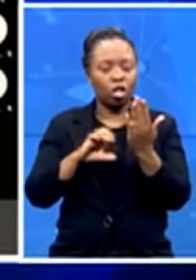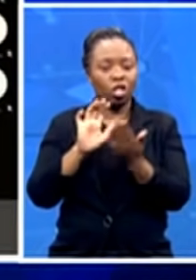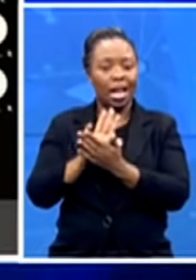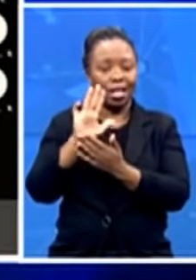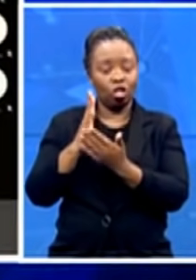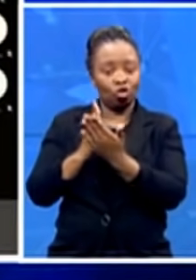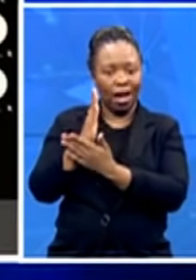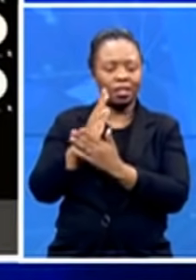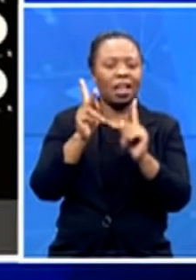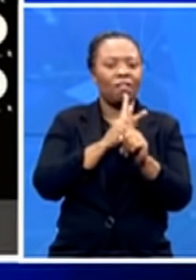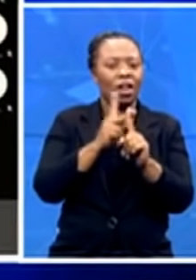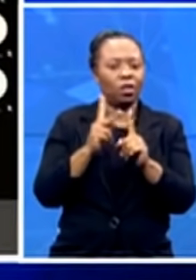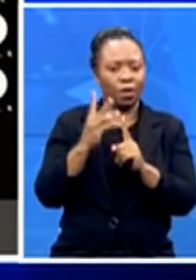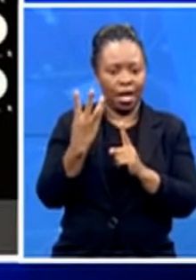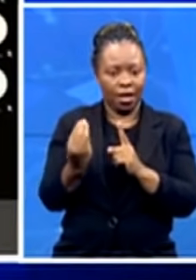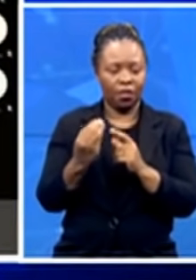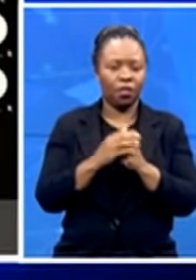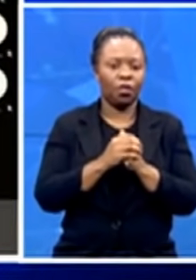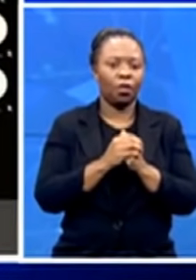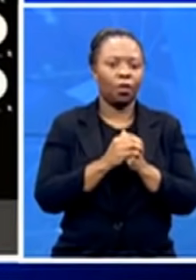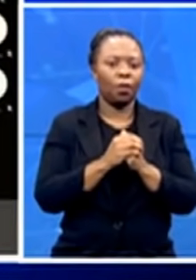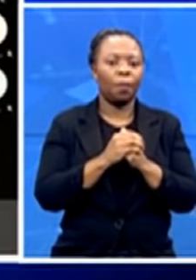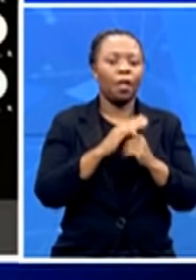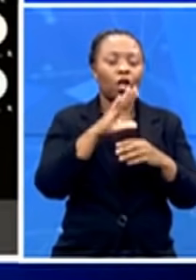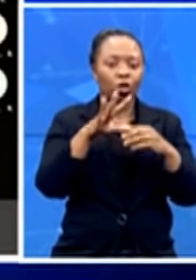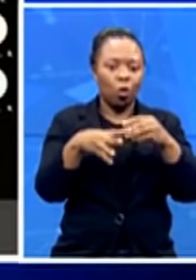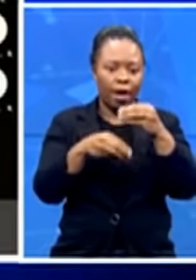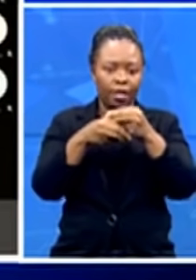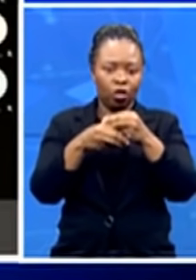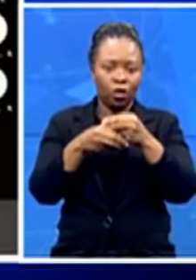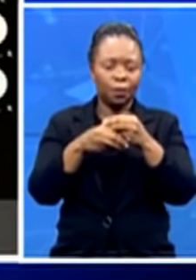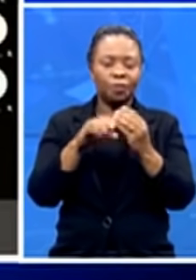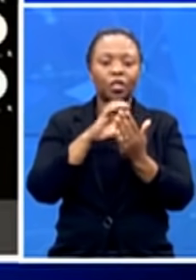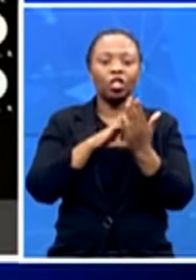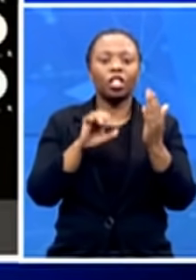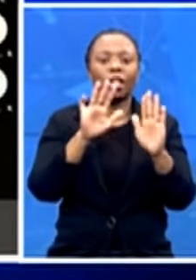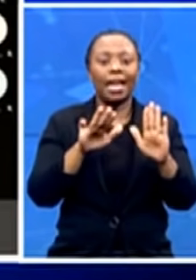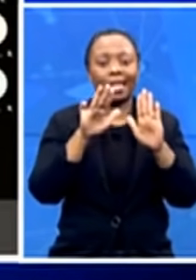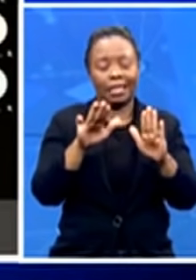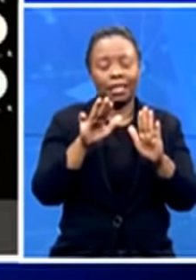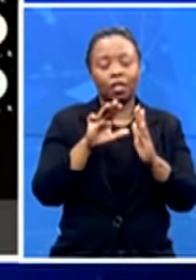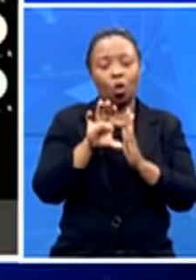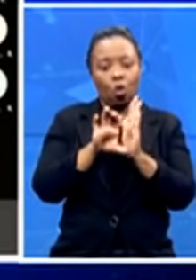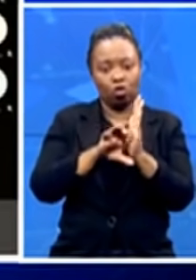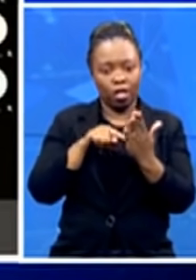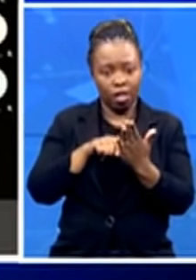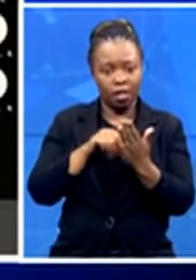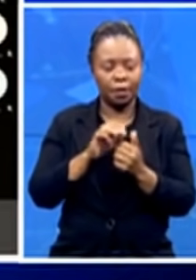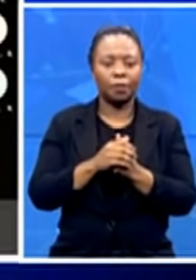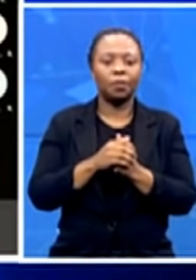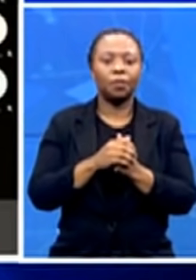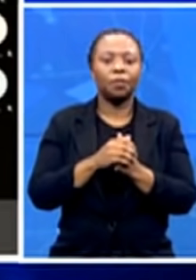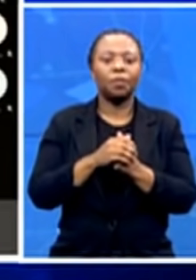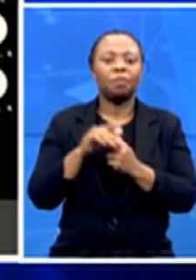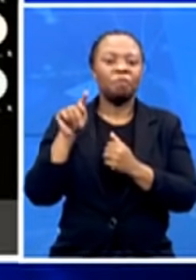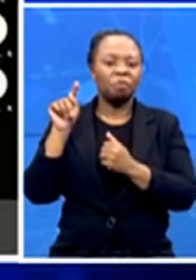In addition to his reliance on Section 19 of the Constitution, Mr. Magashule also relied on the general presumption